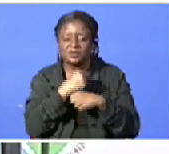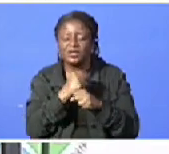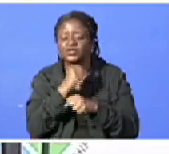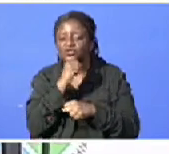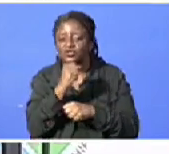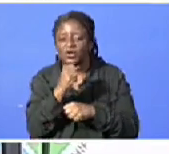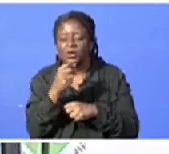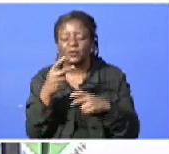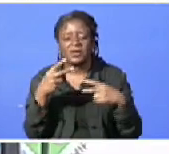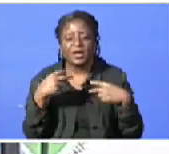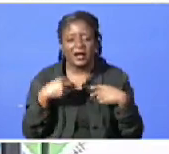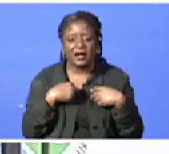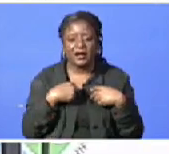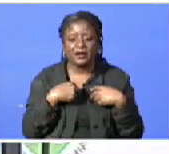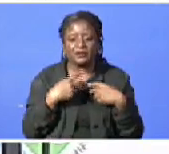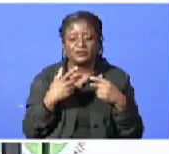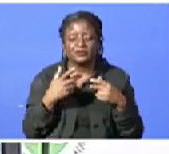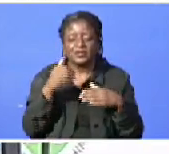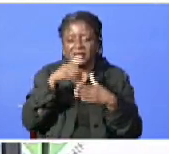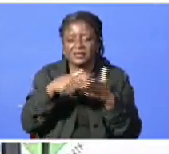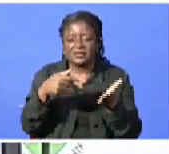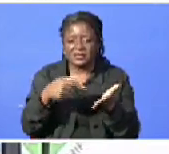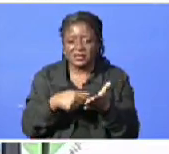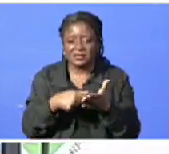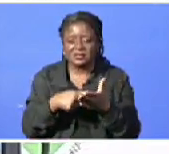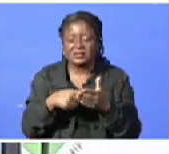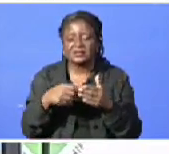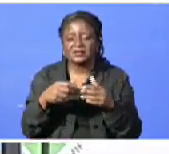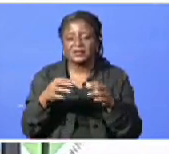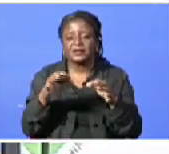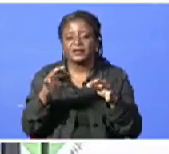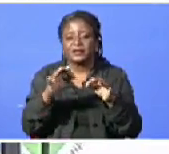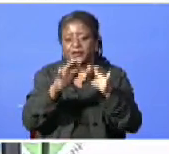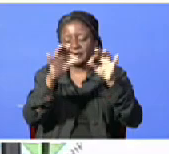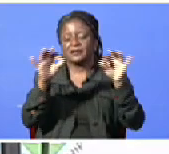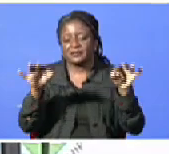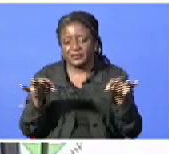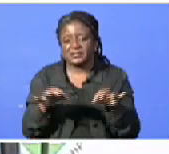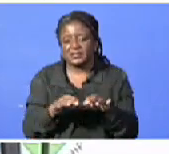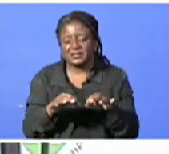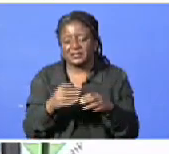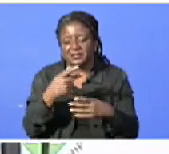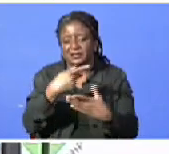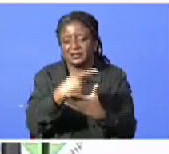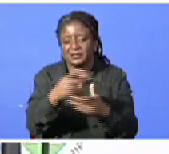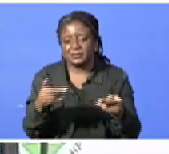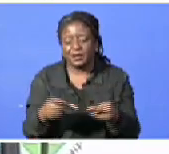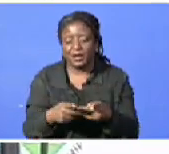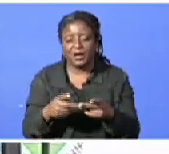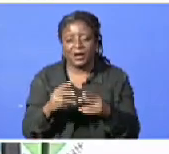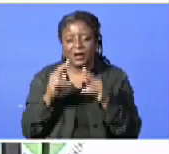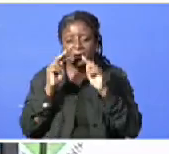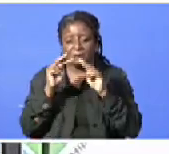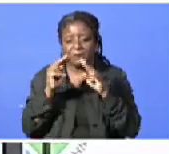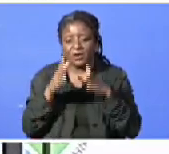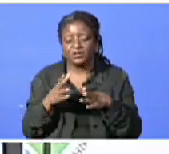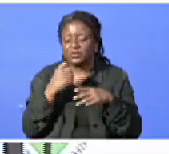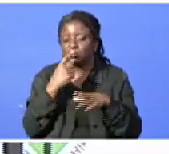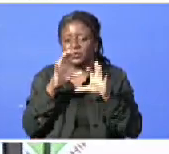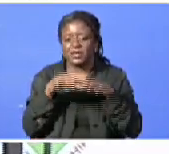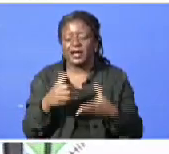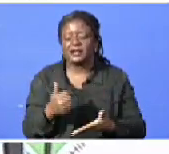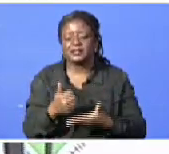have within such facility monitors who can assist our children once they are here doing